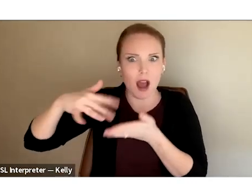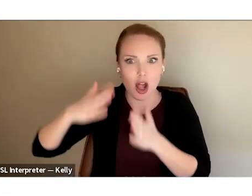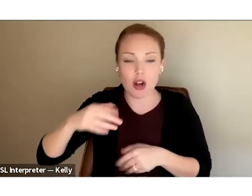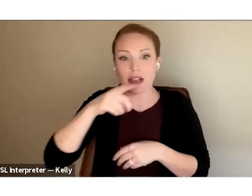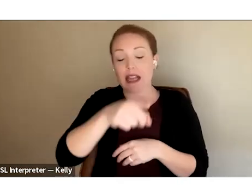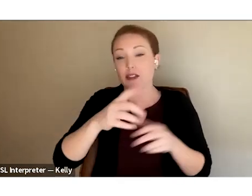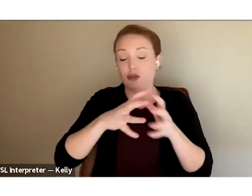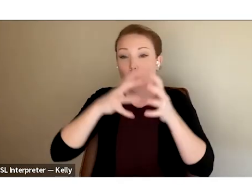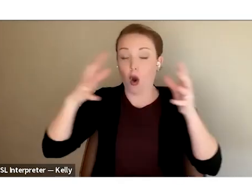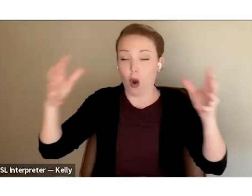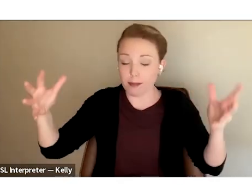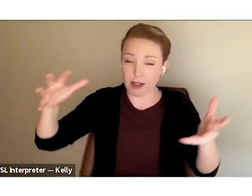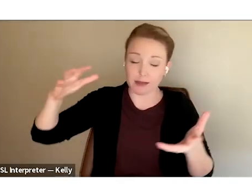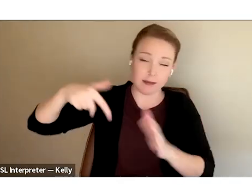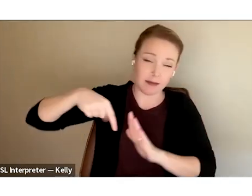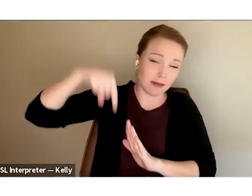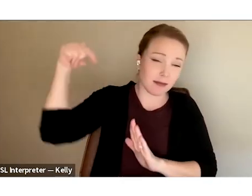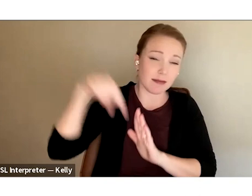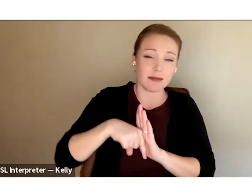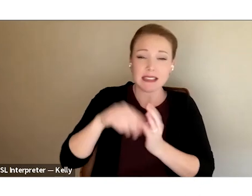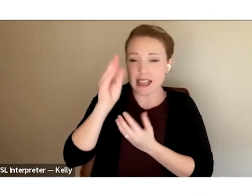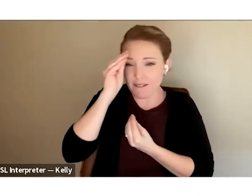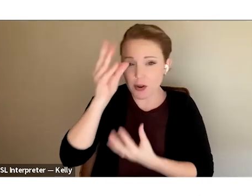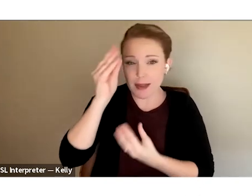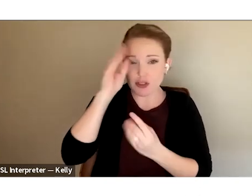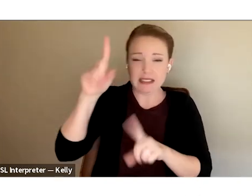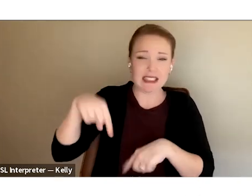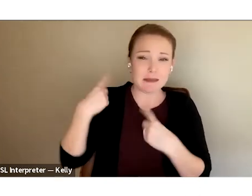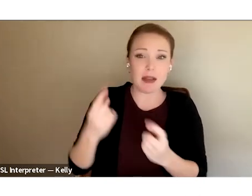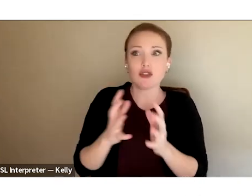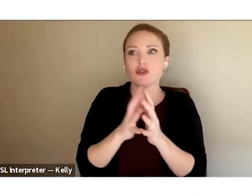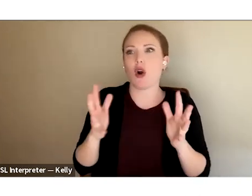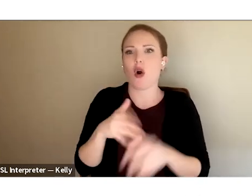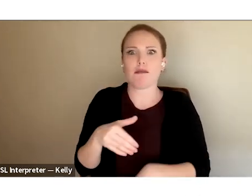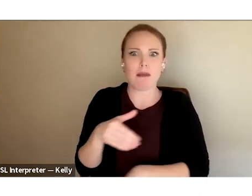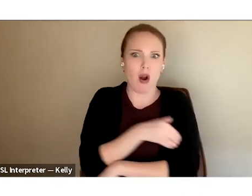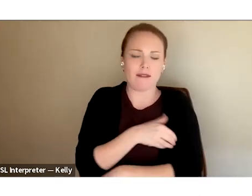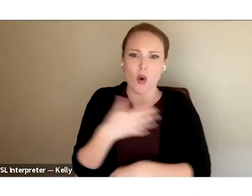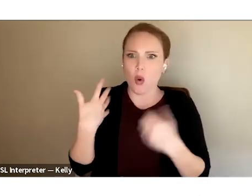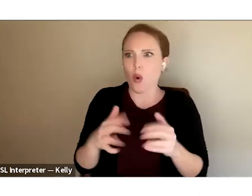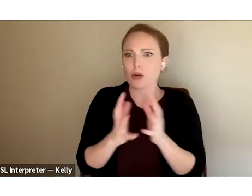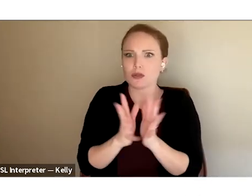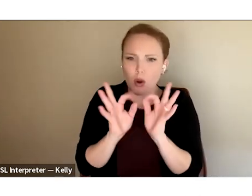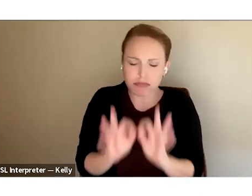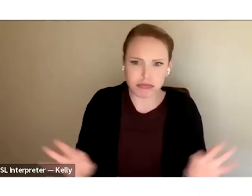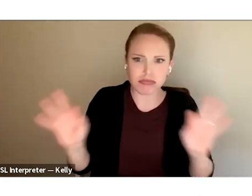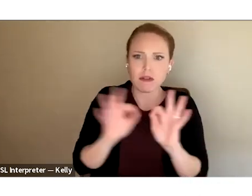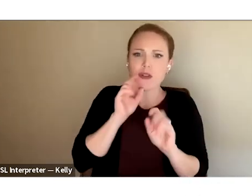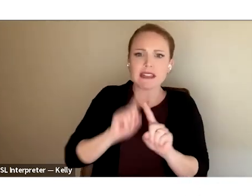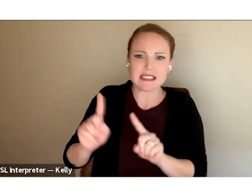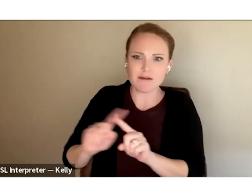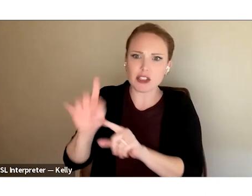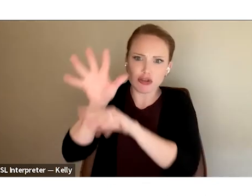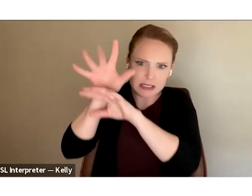of material that has been crucial to the traditions within what we